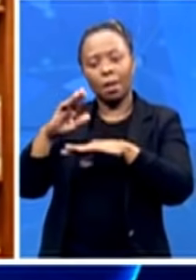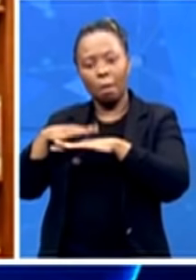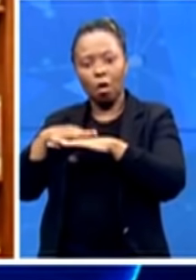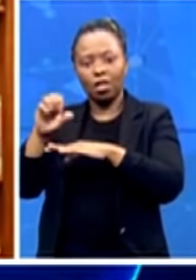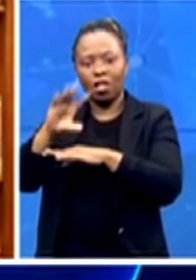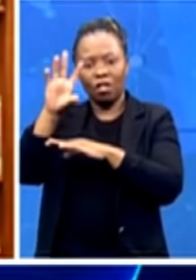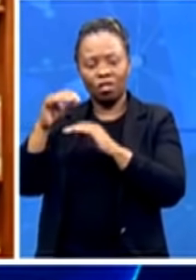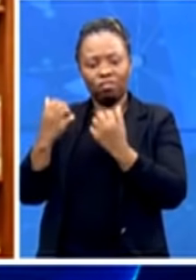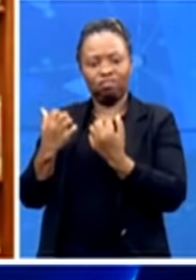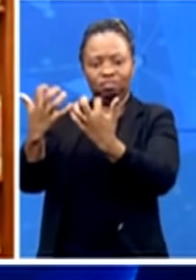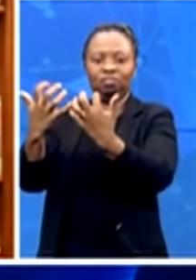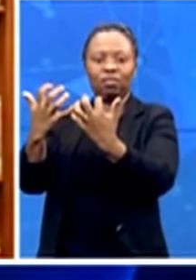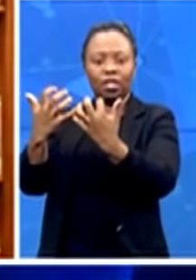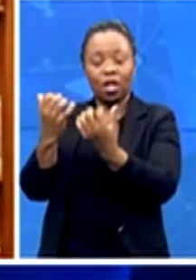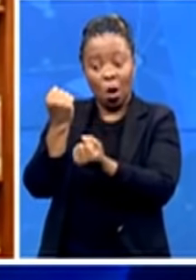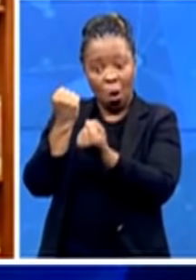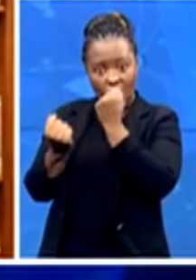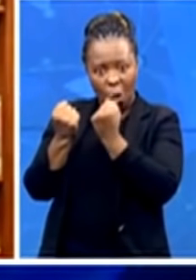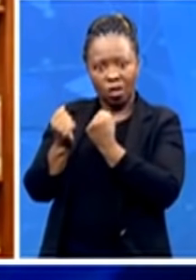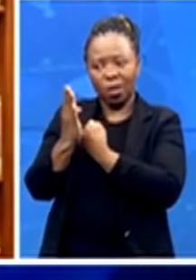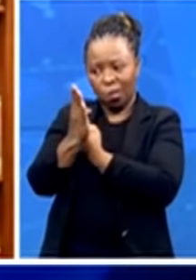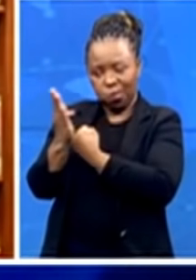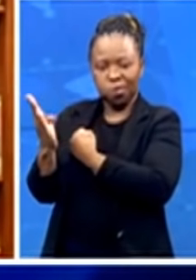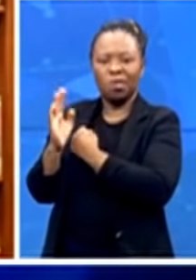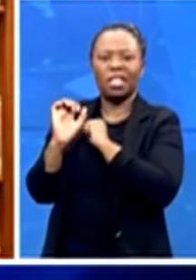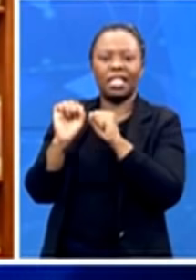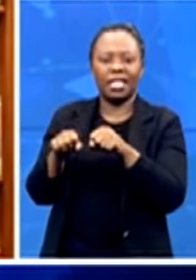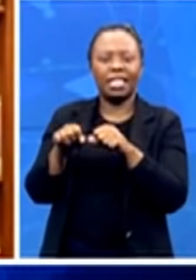exist, and it underscores the importance of upholding the rule of law